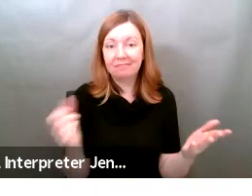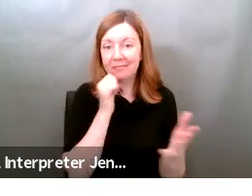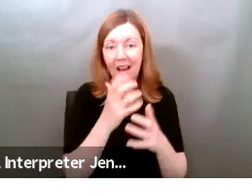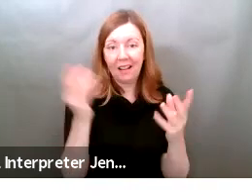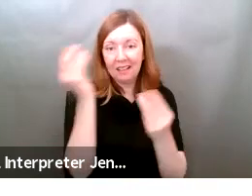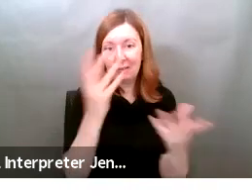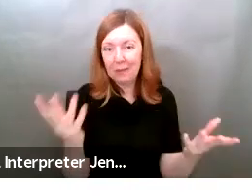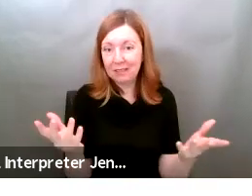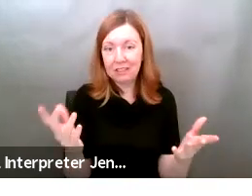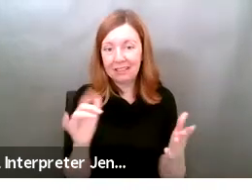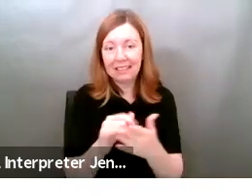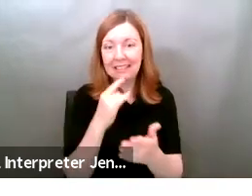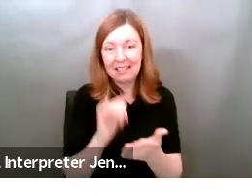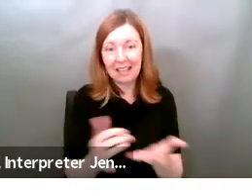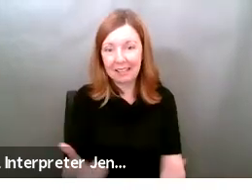vaccine.